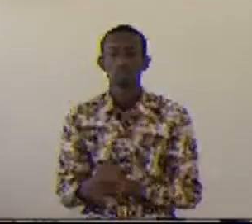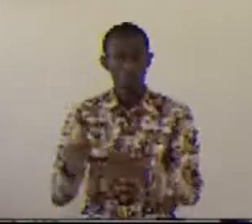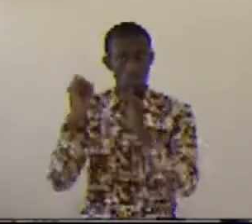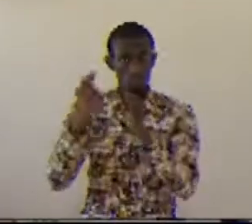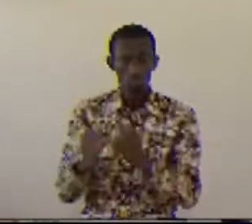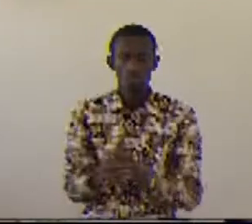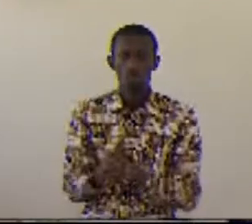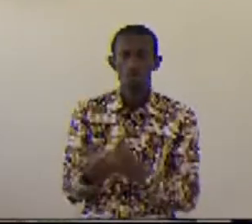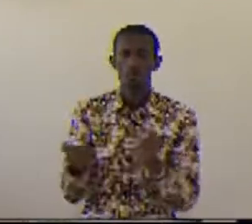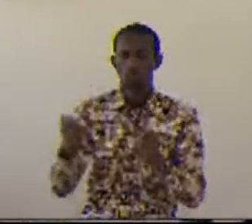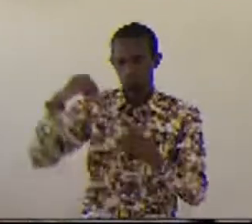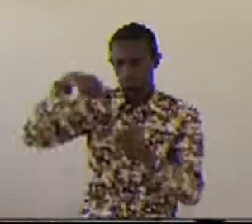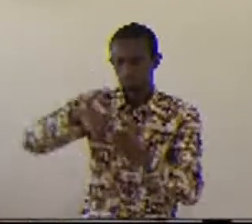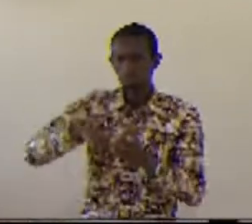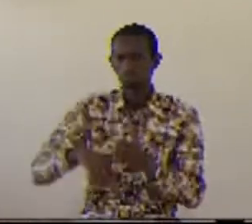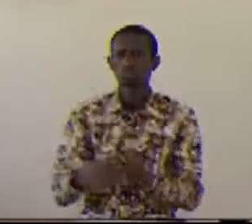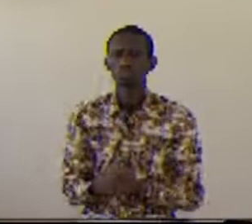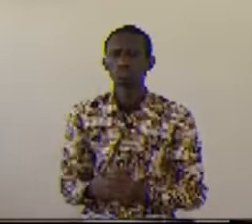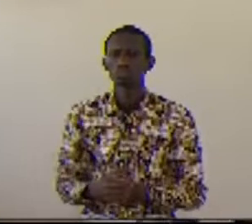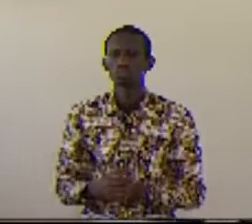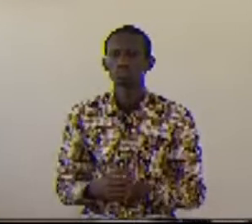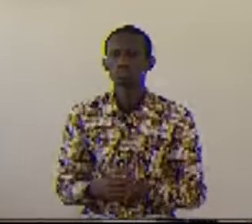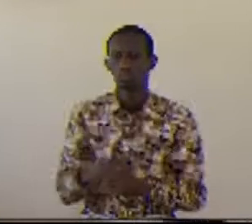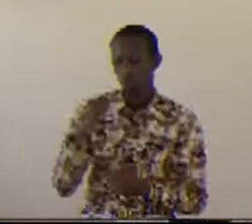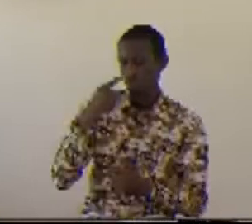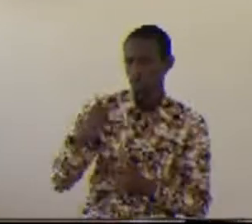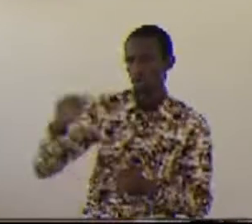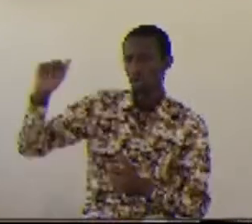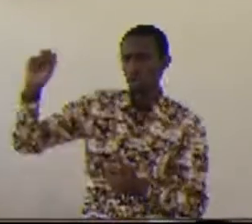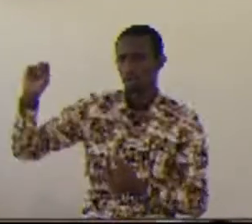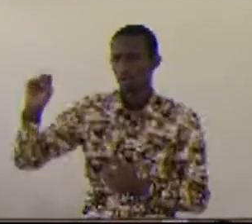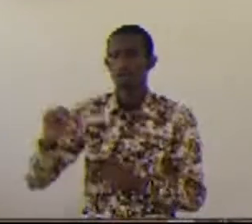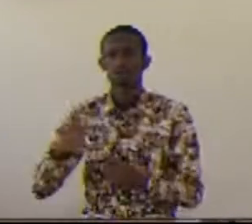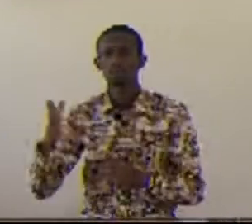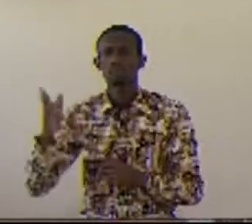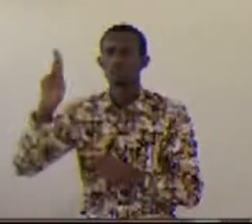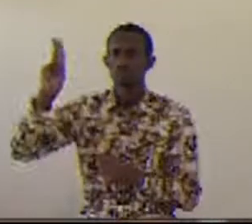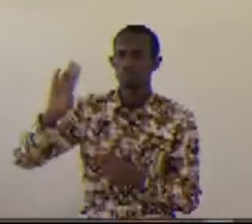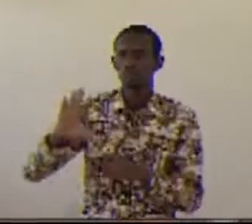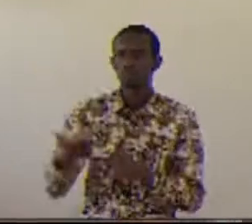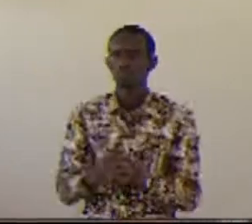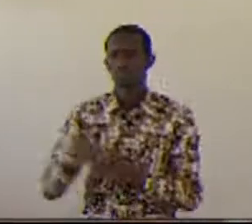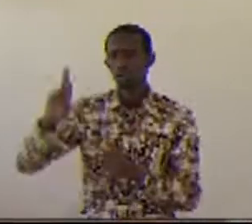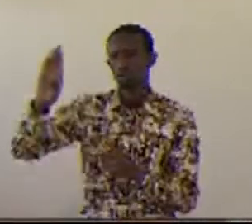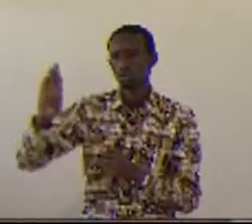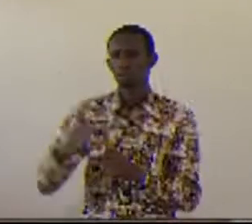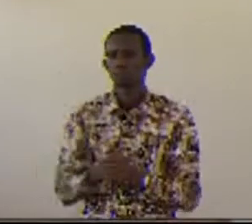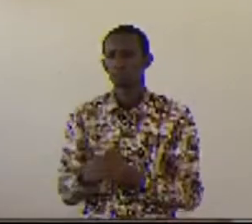go down in a group from sodium to potassium to rubidium, let us